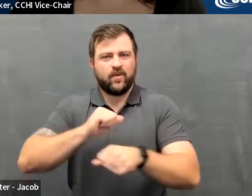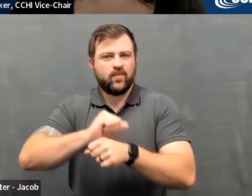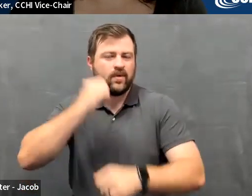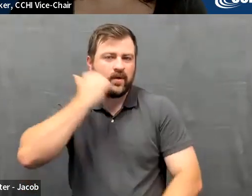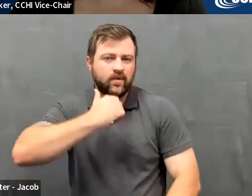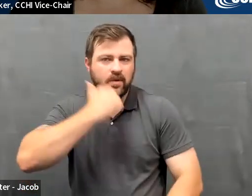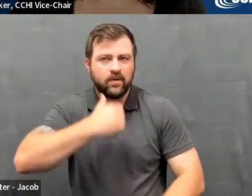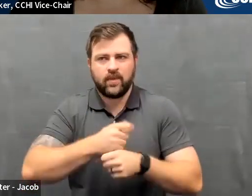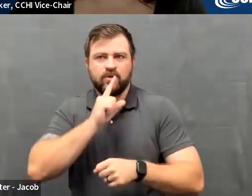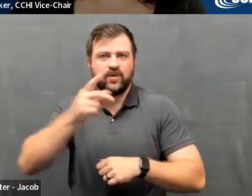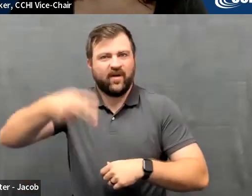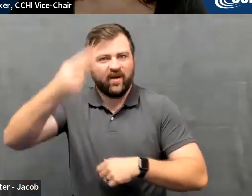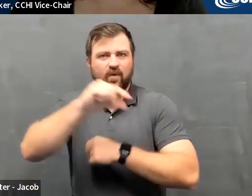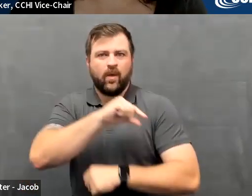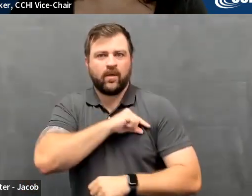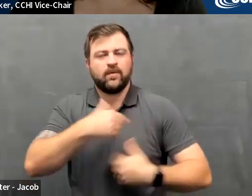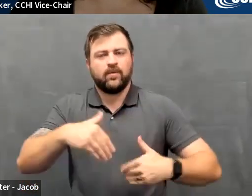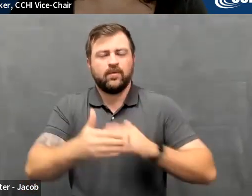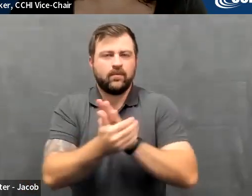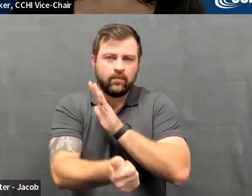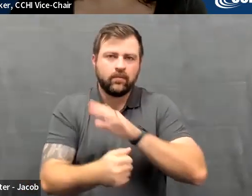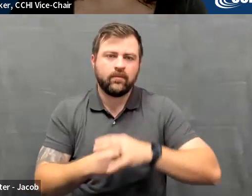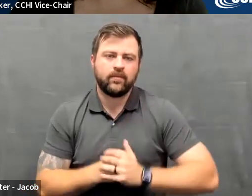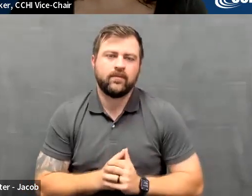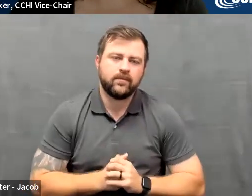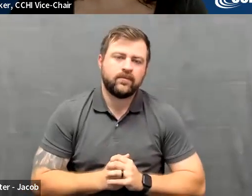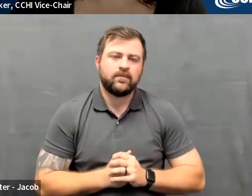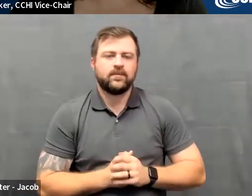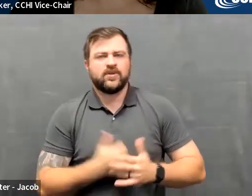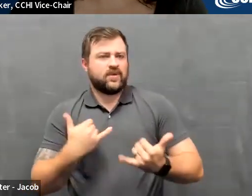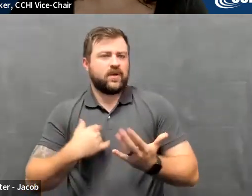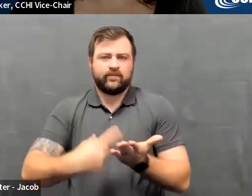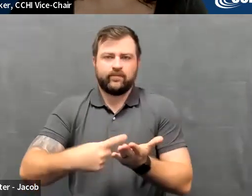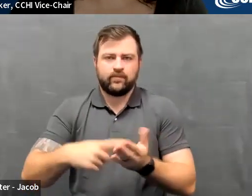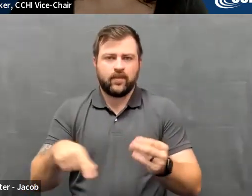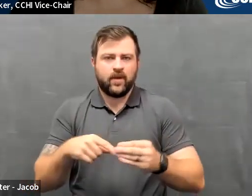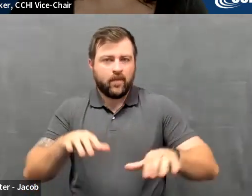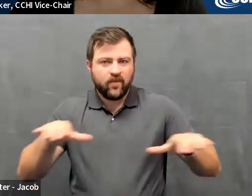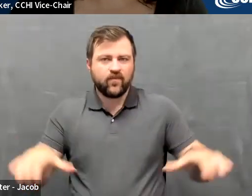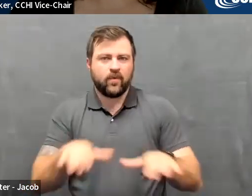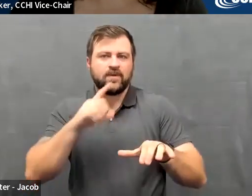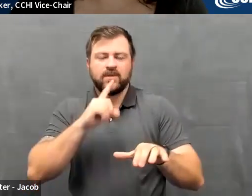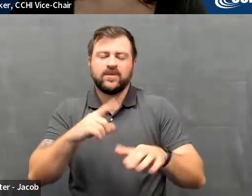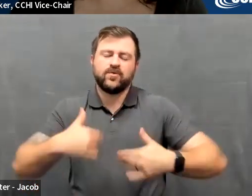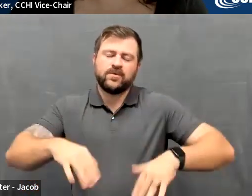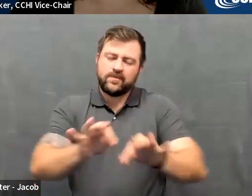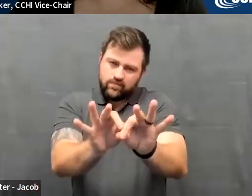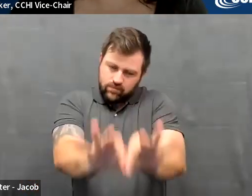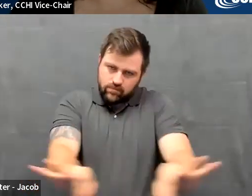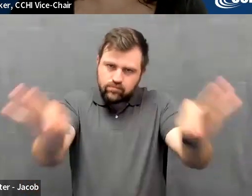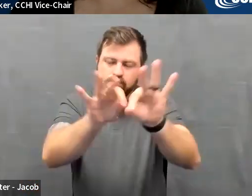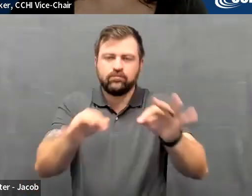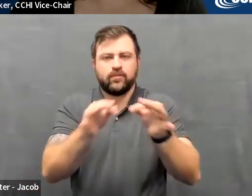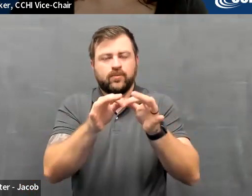that high quality. So today, talking about performance, it is so crucial that interpreters not